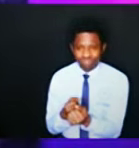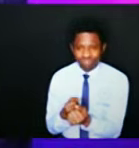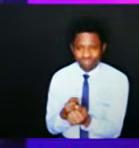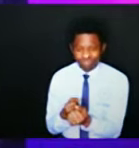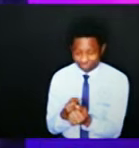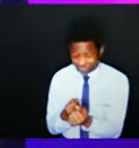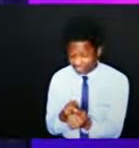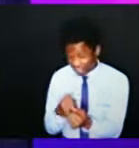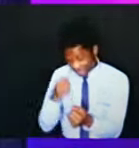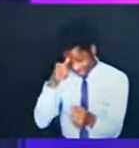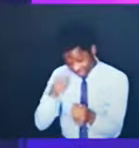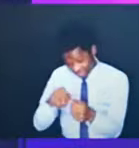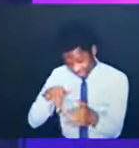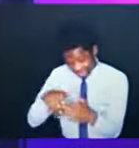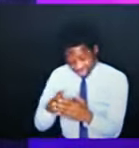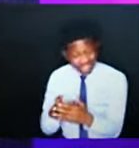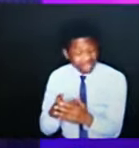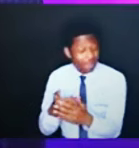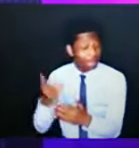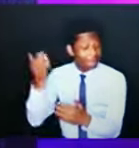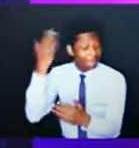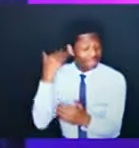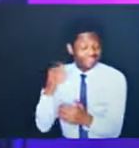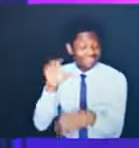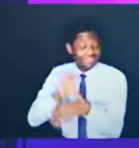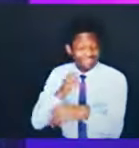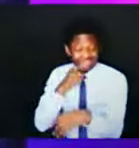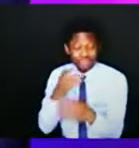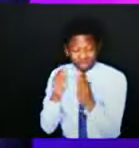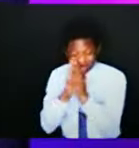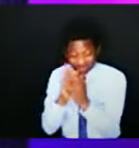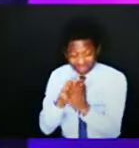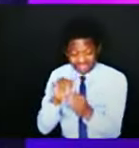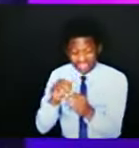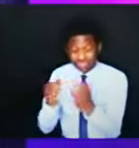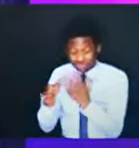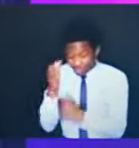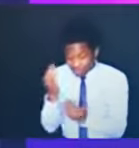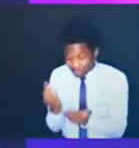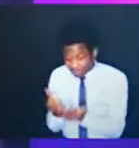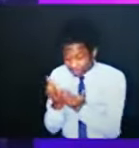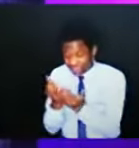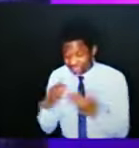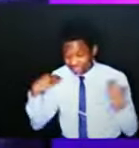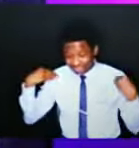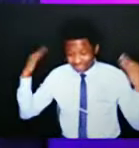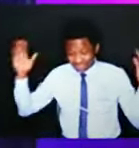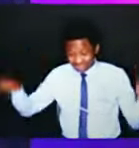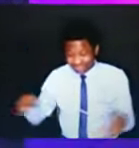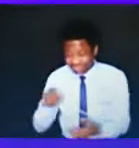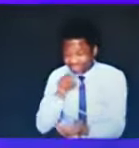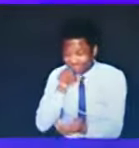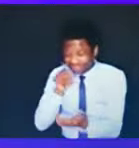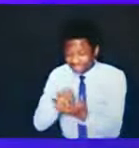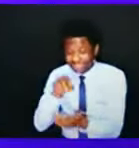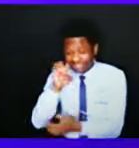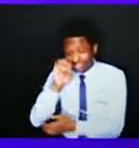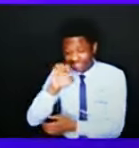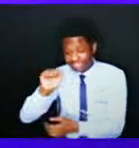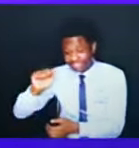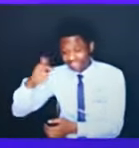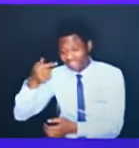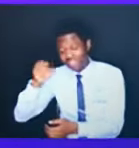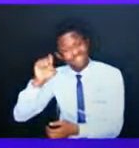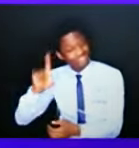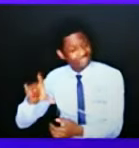kra okode entaban, so is from here. So wo baby okode entaban no efri eba the wings of eagles. Yeah. Now if you obey